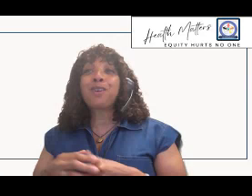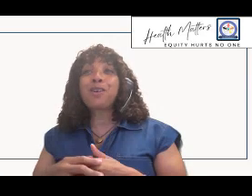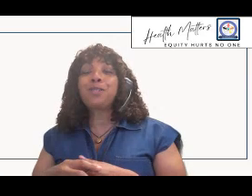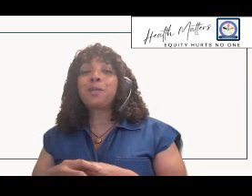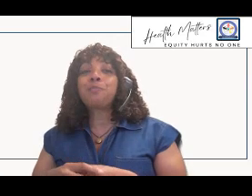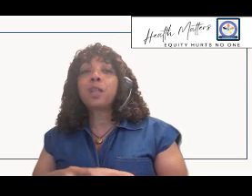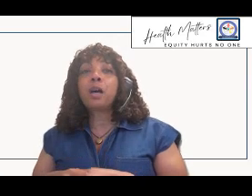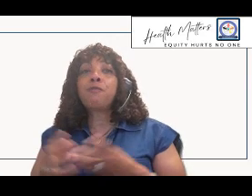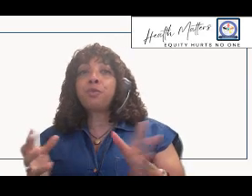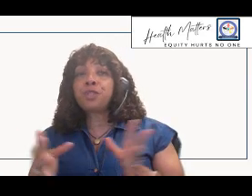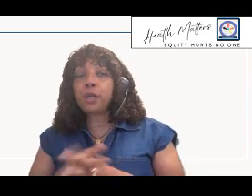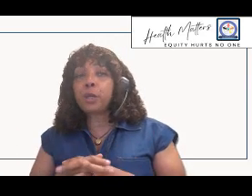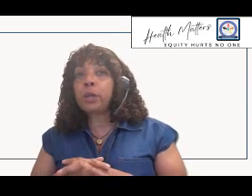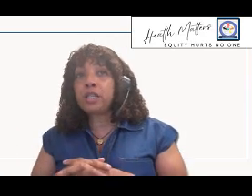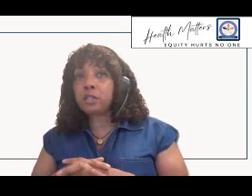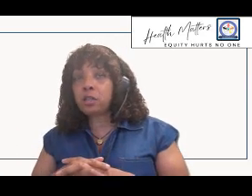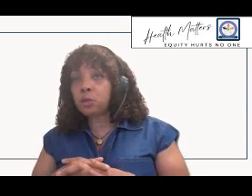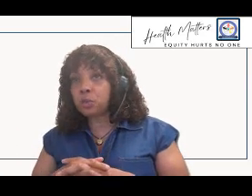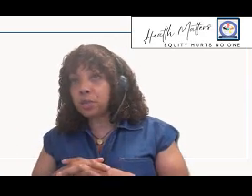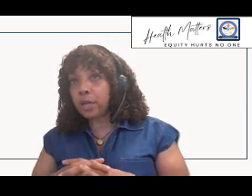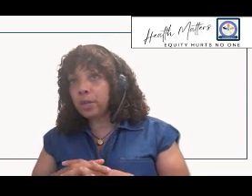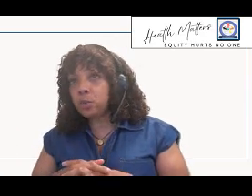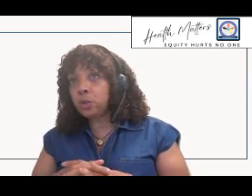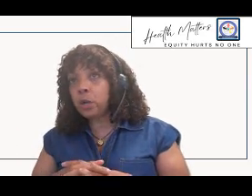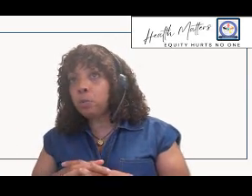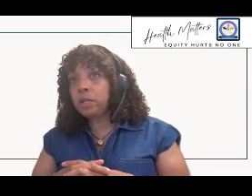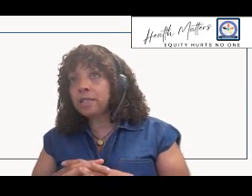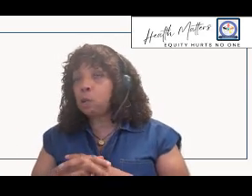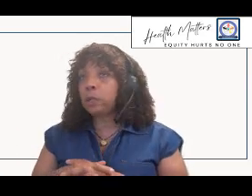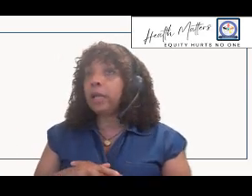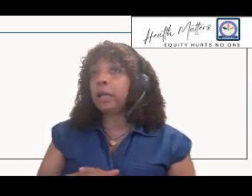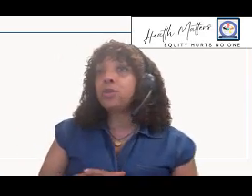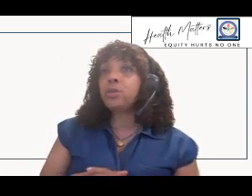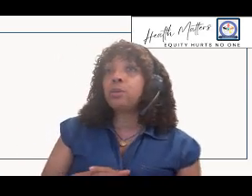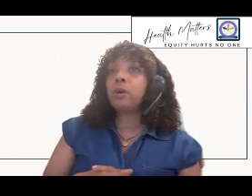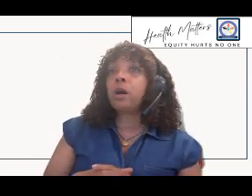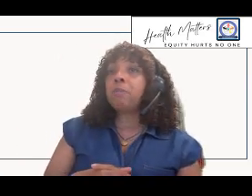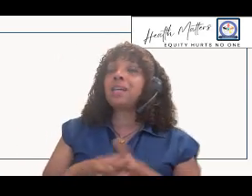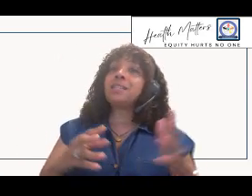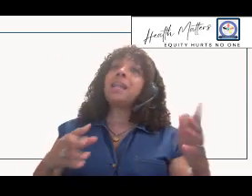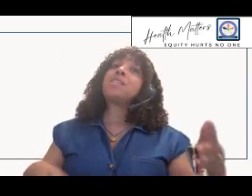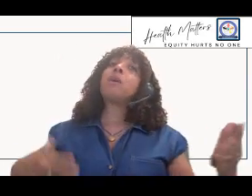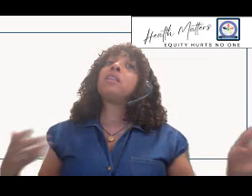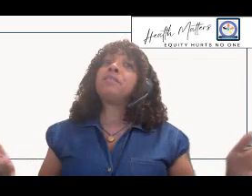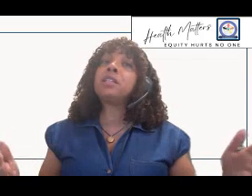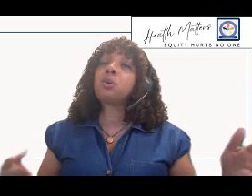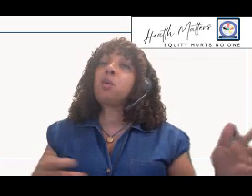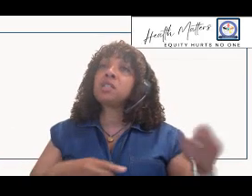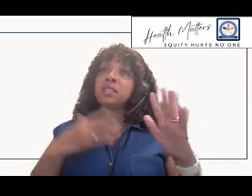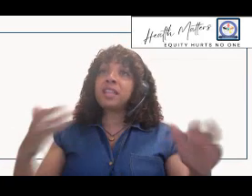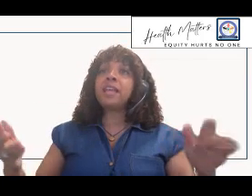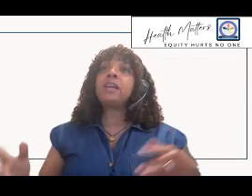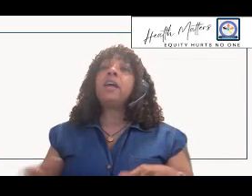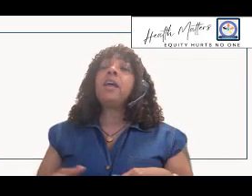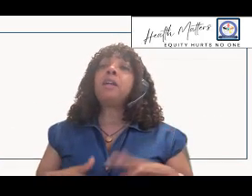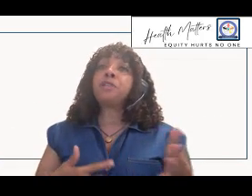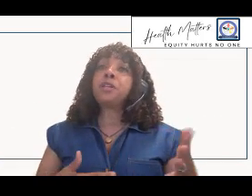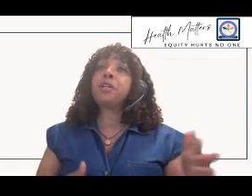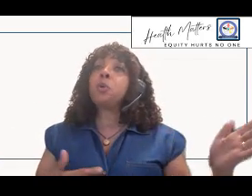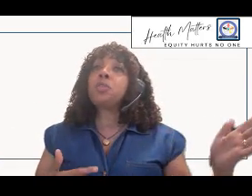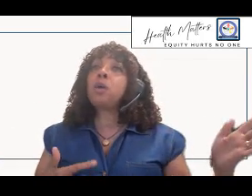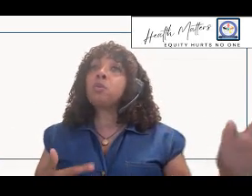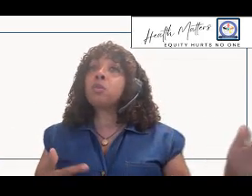urban agriculture. Food security is another one of those areas where NOMHE is now leaning into because it has relevance across the state,